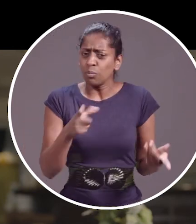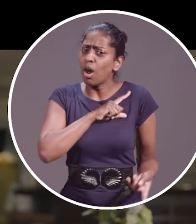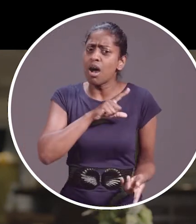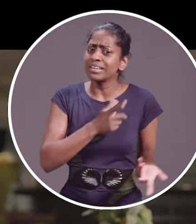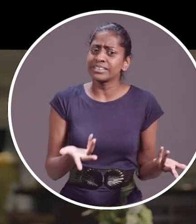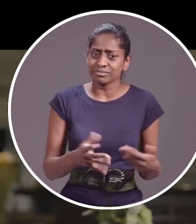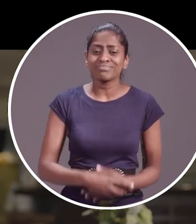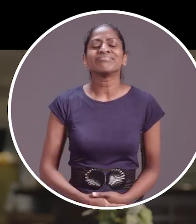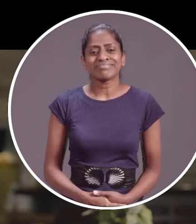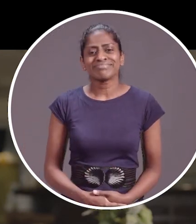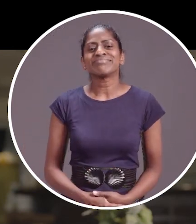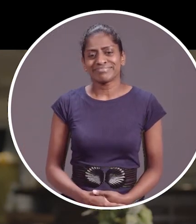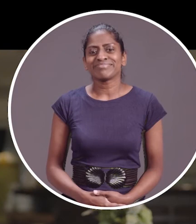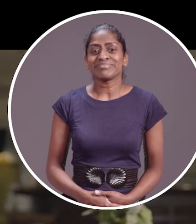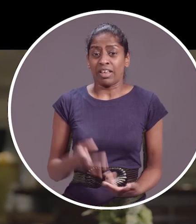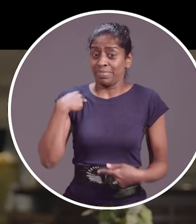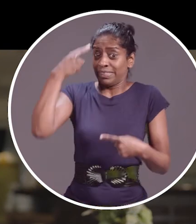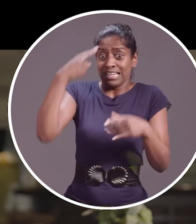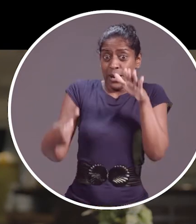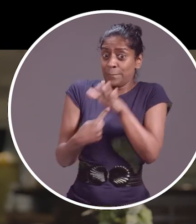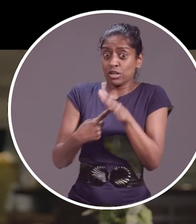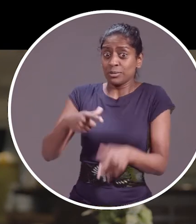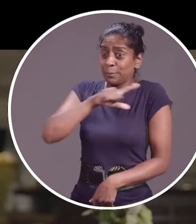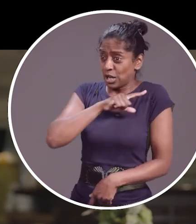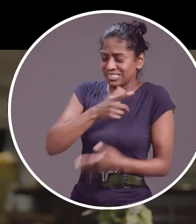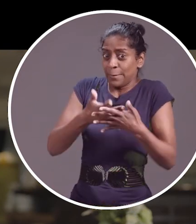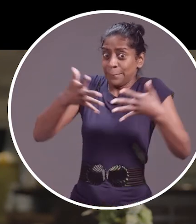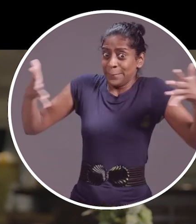why? Yeah, I think it's important